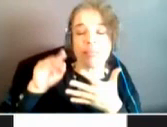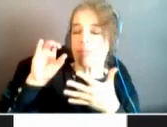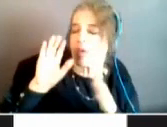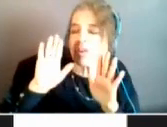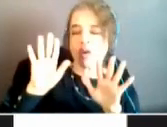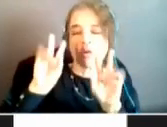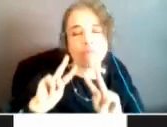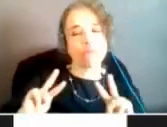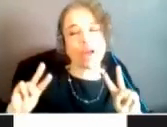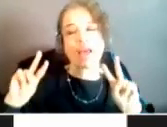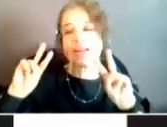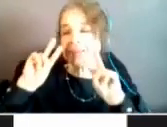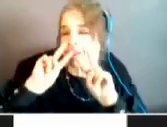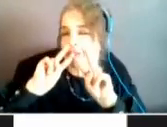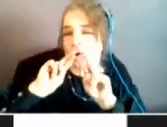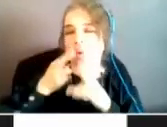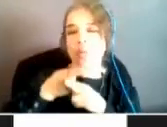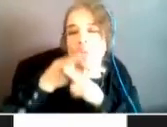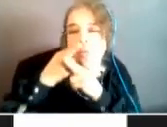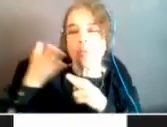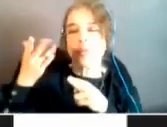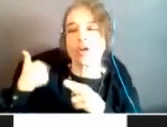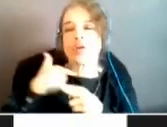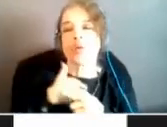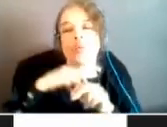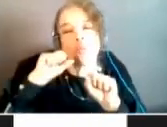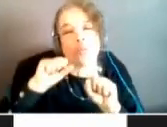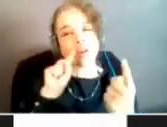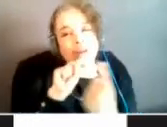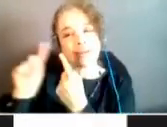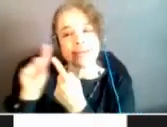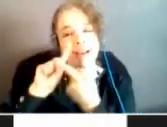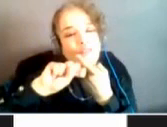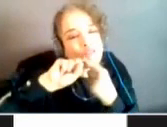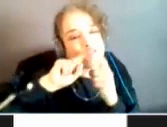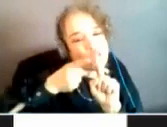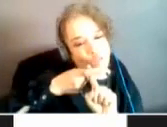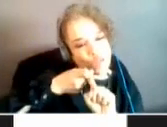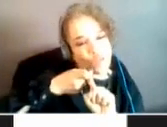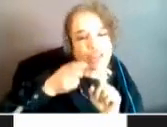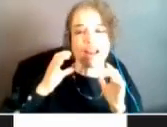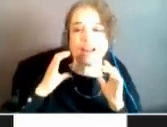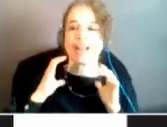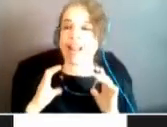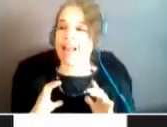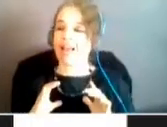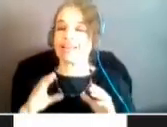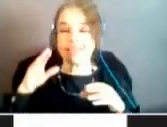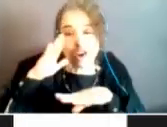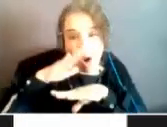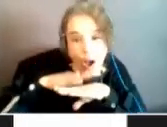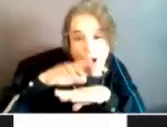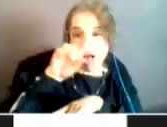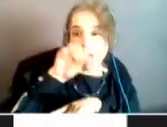so valuable as a resource that we can, you know, meet with our families and our clients on the